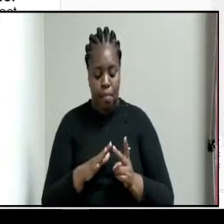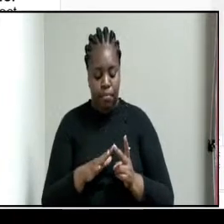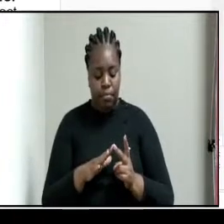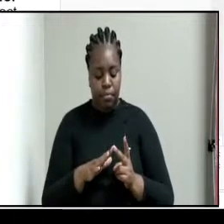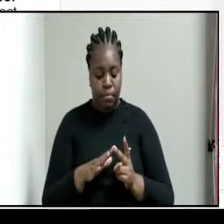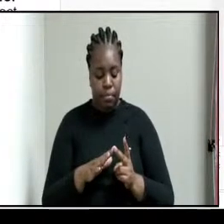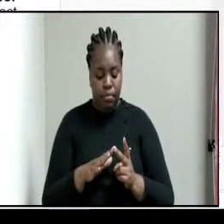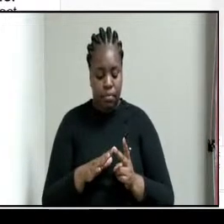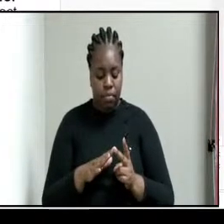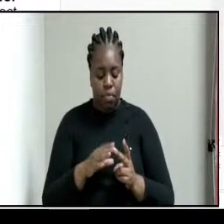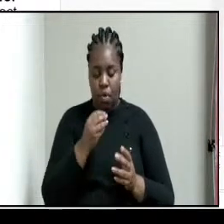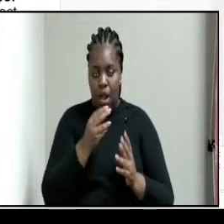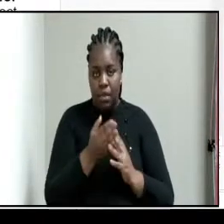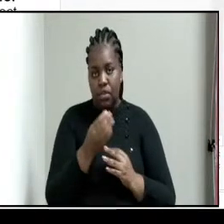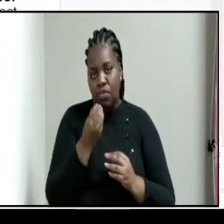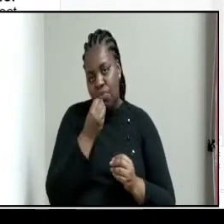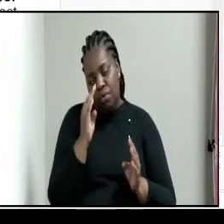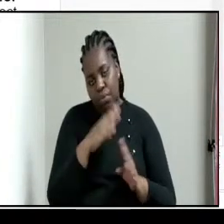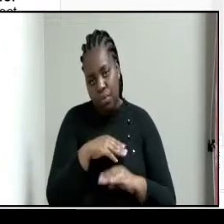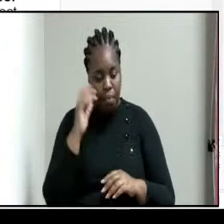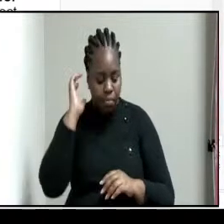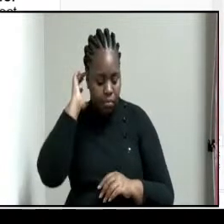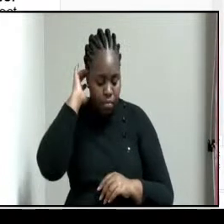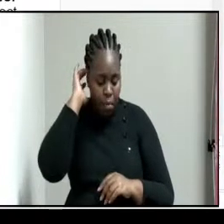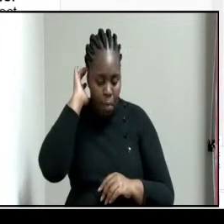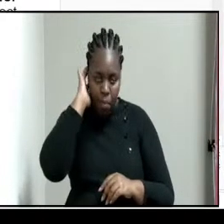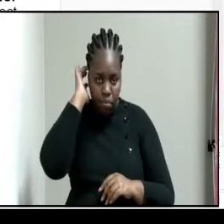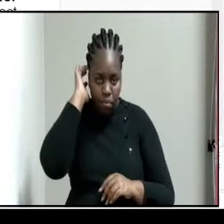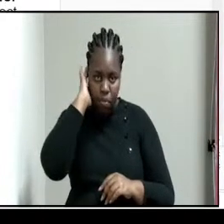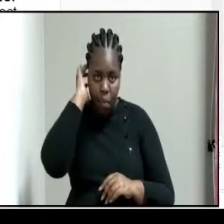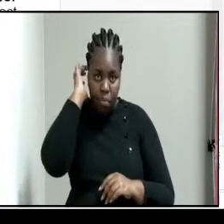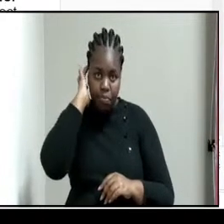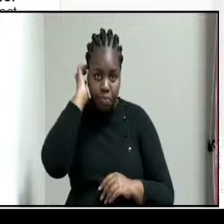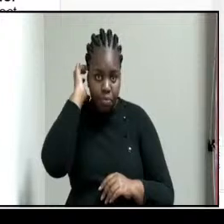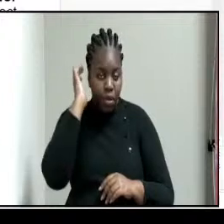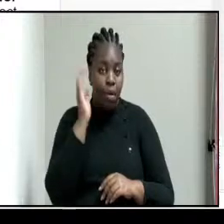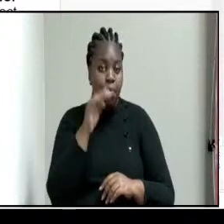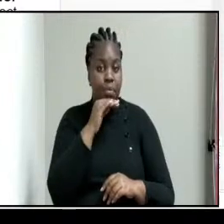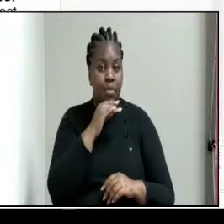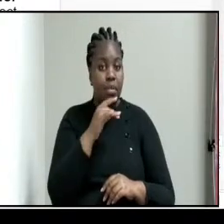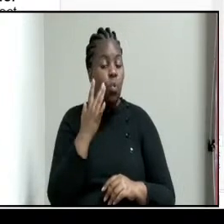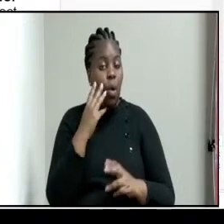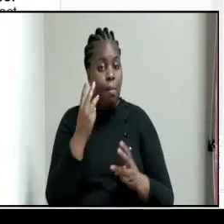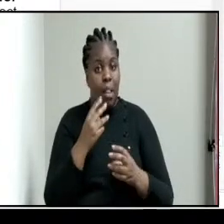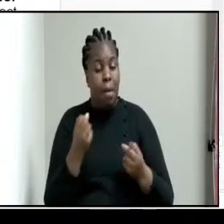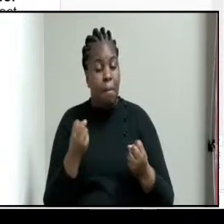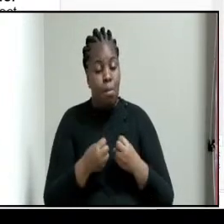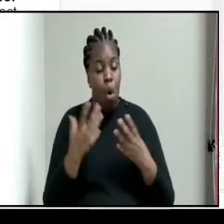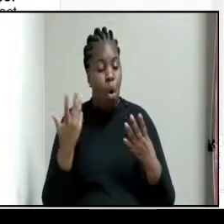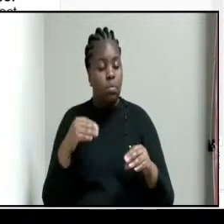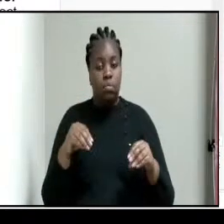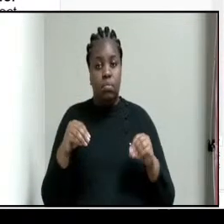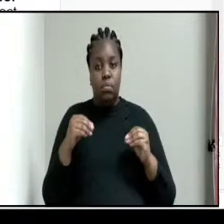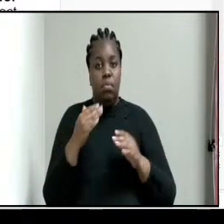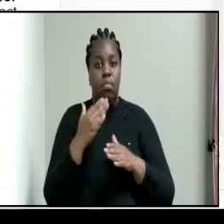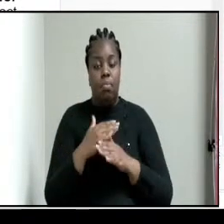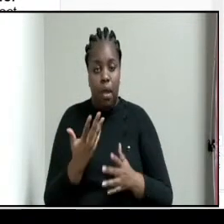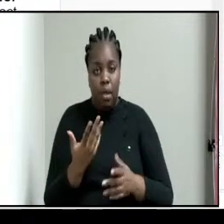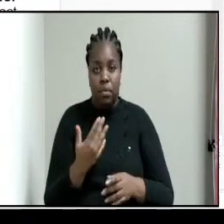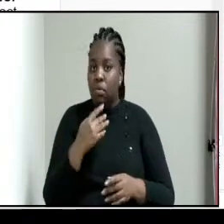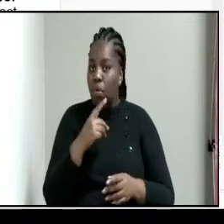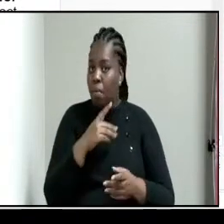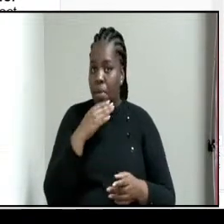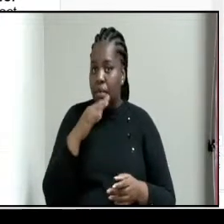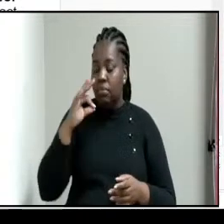inevitably access to food. But when unemployment rises, then it becomes difficult, because then people do not earn any